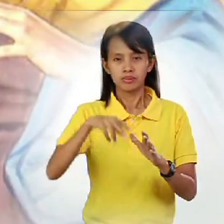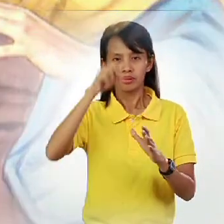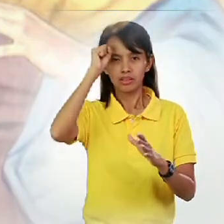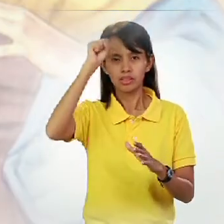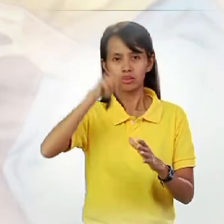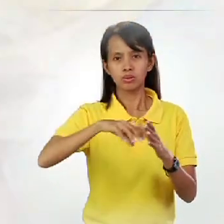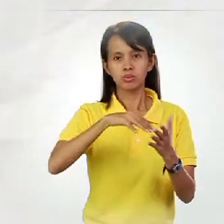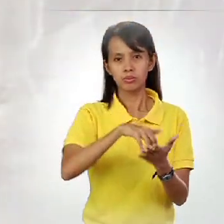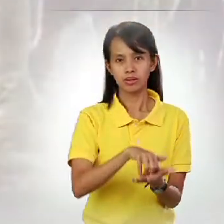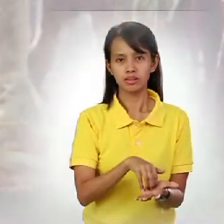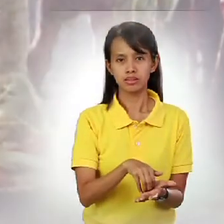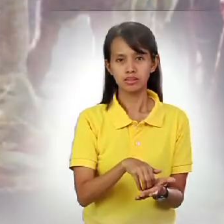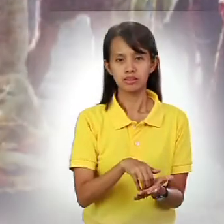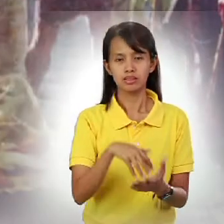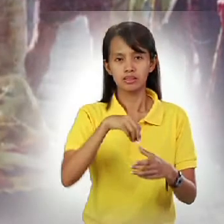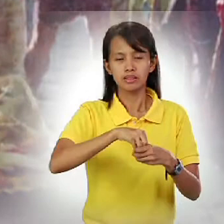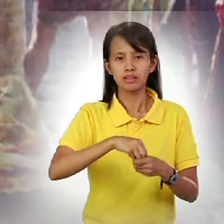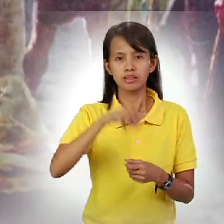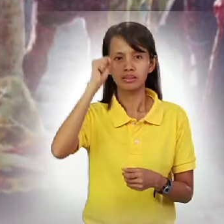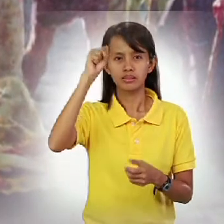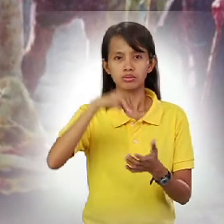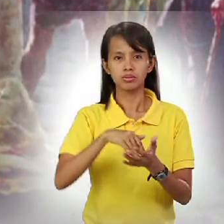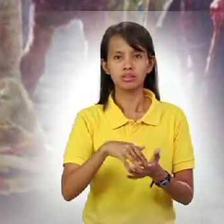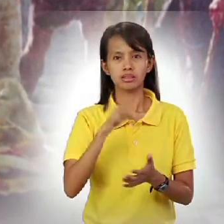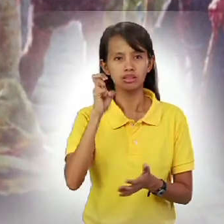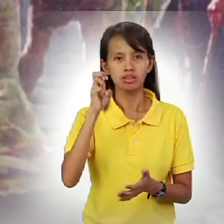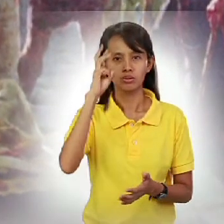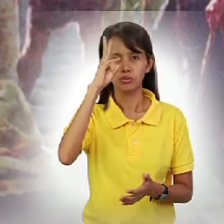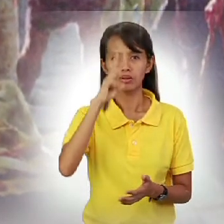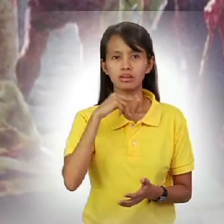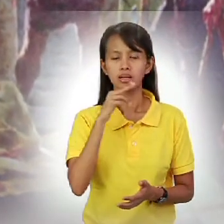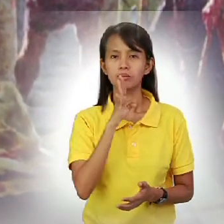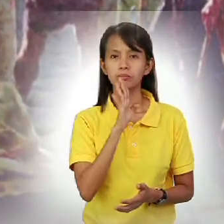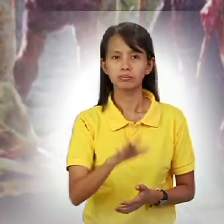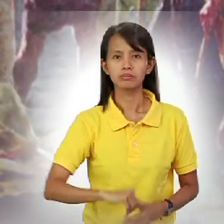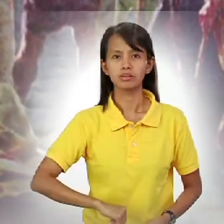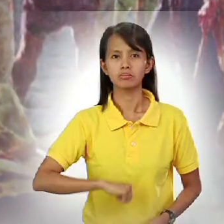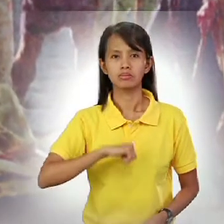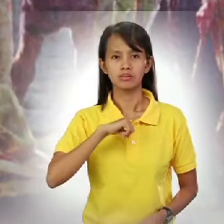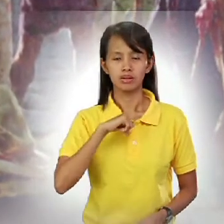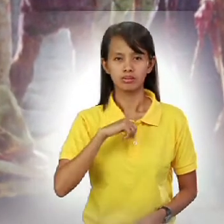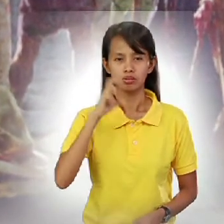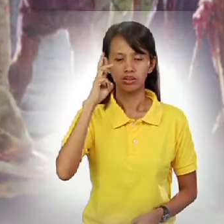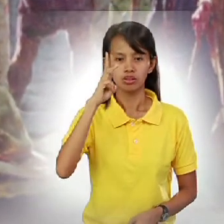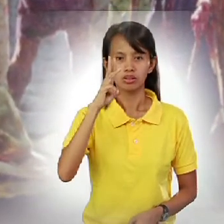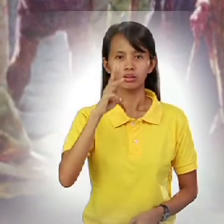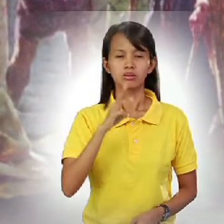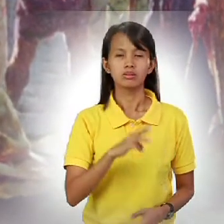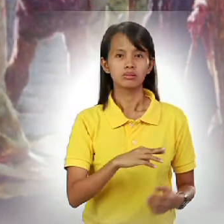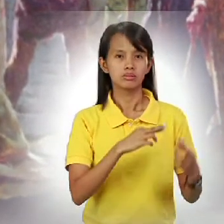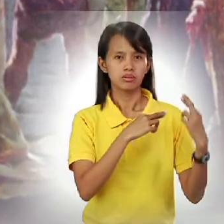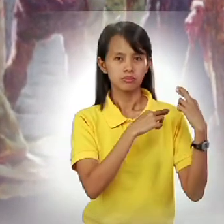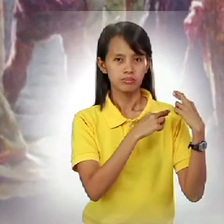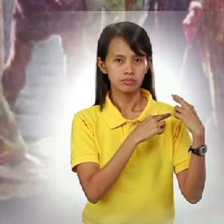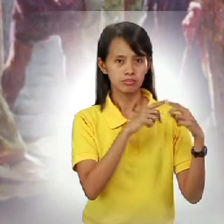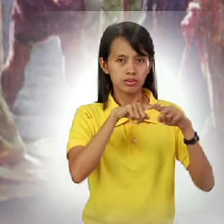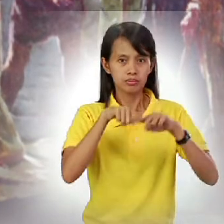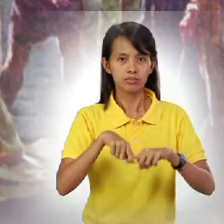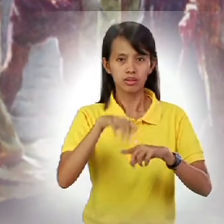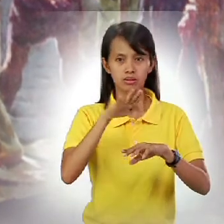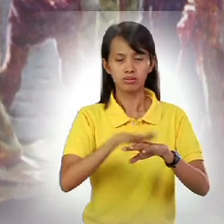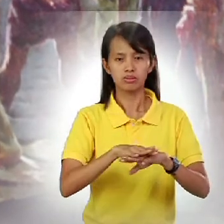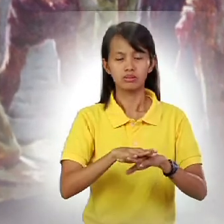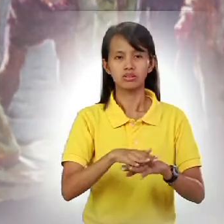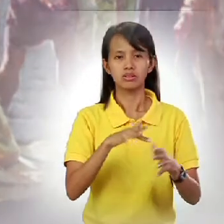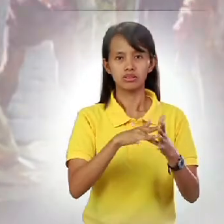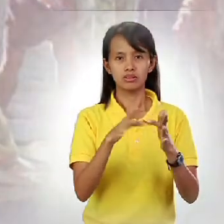weakness. In his weakness, he will not be proud. he will rely on the strength that